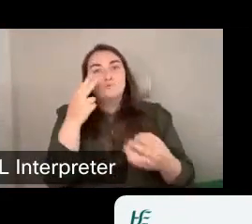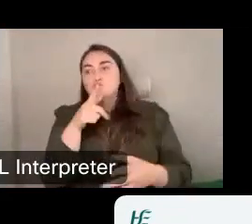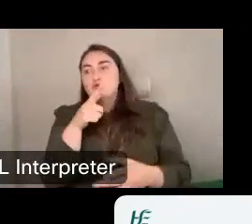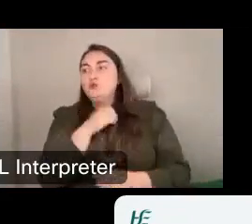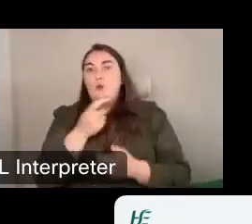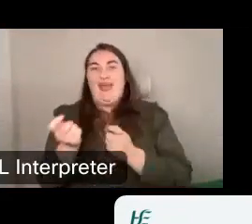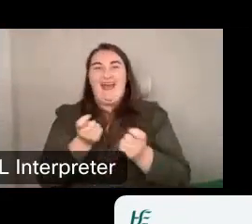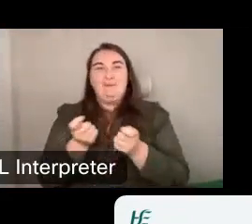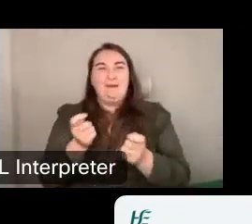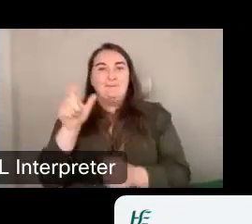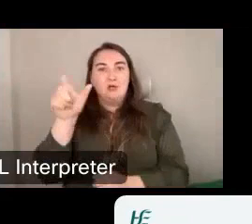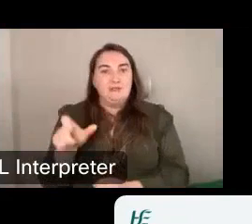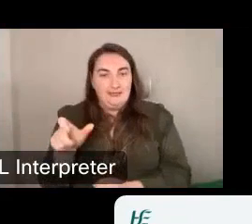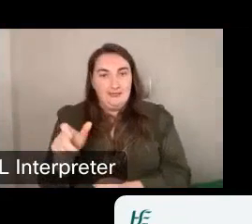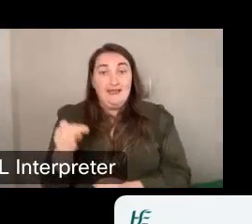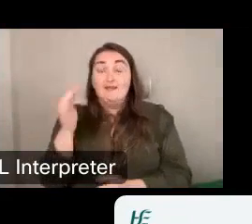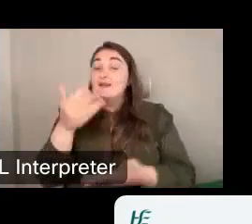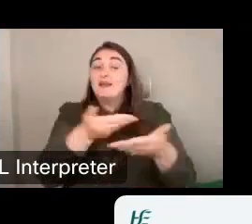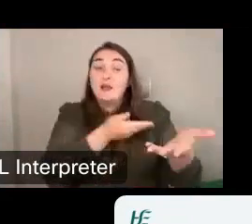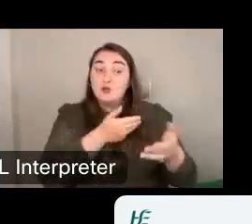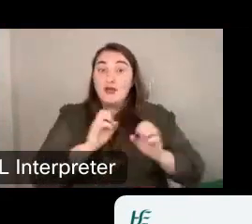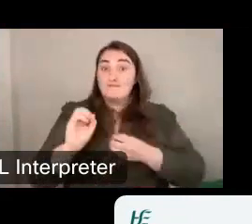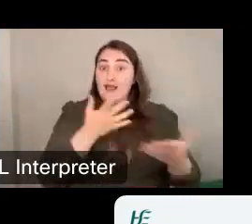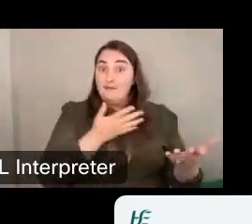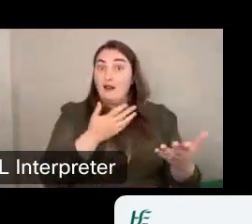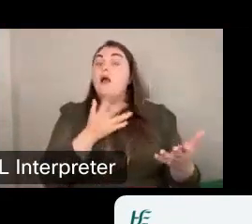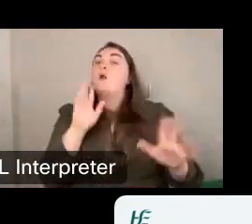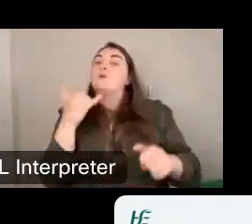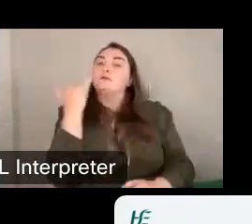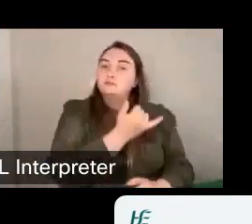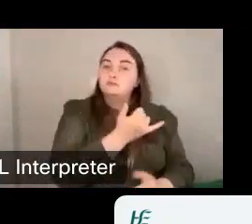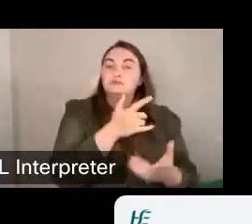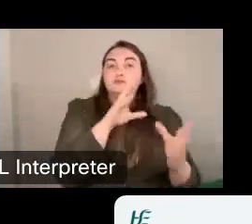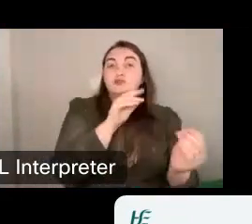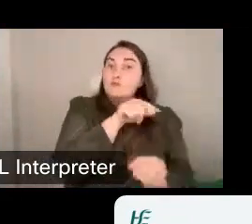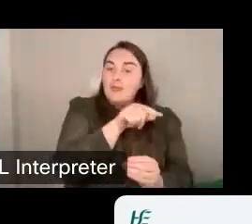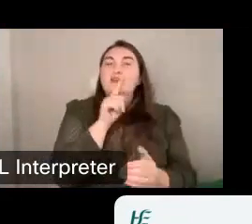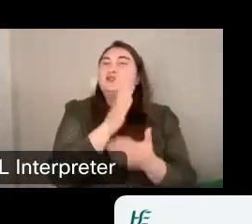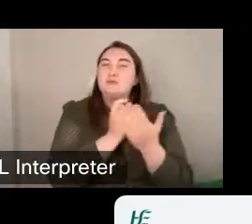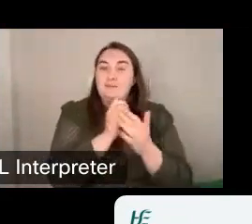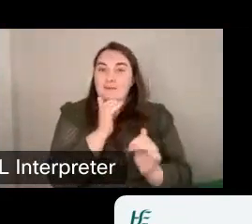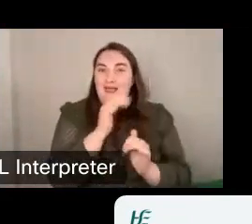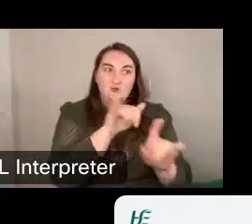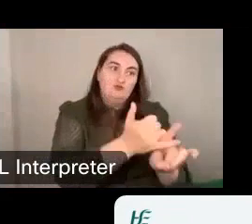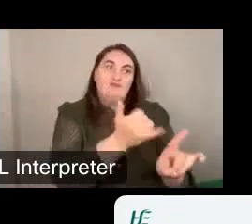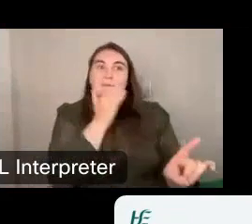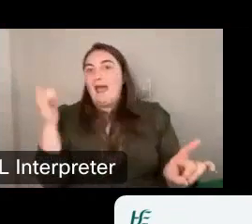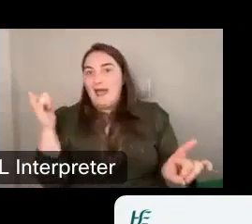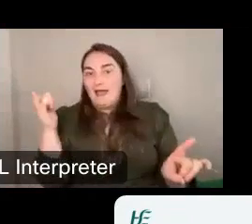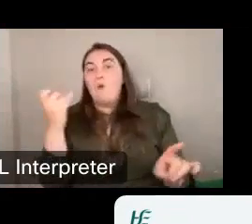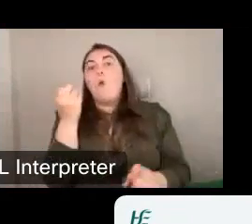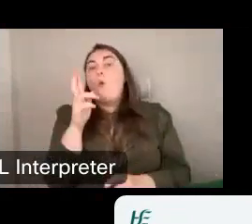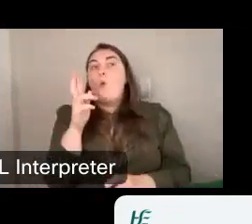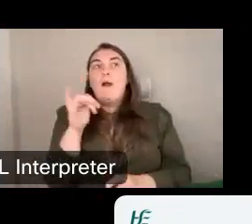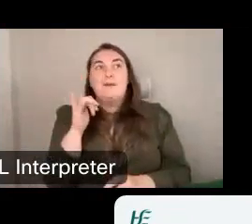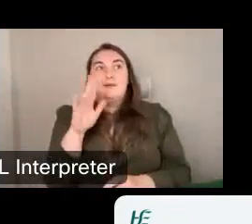administrators. If the counsellor is available, you will be able to speak with them, but sometimes, they may have to call you back. Or you might come